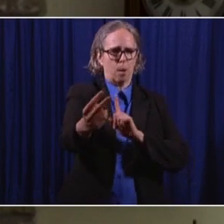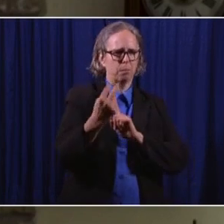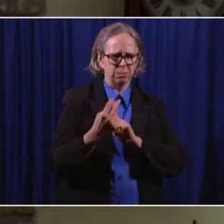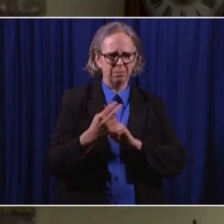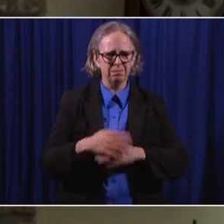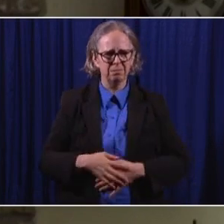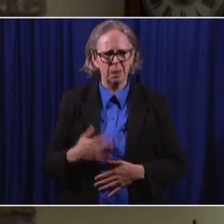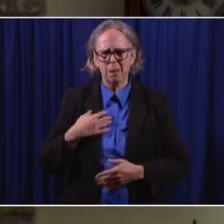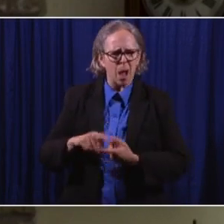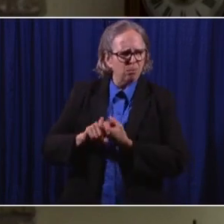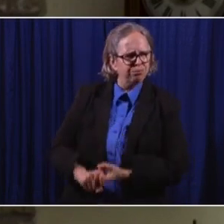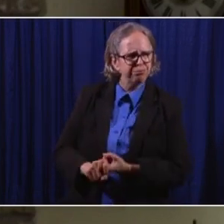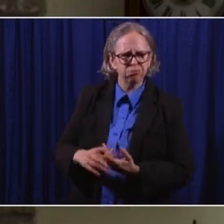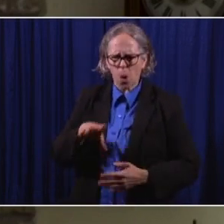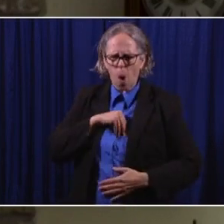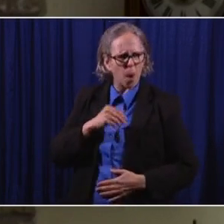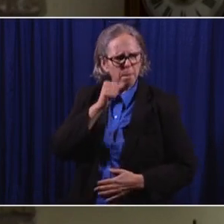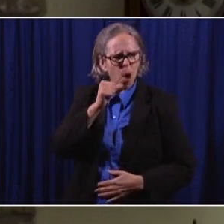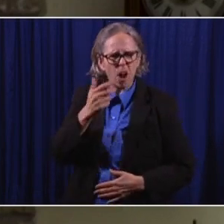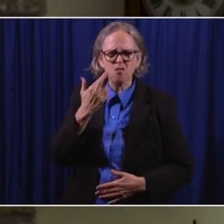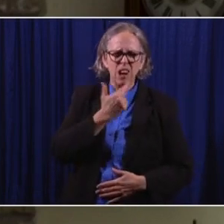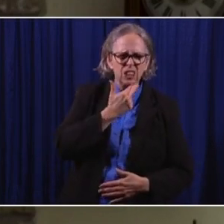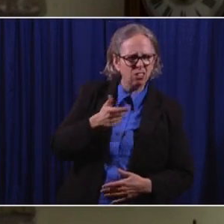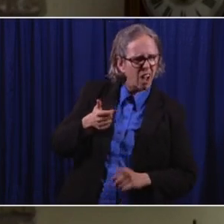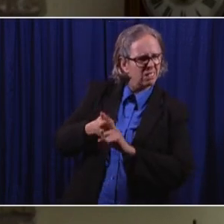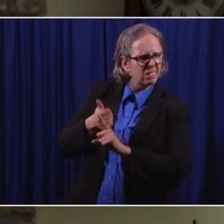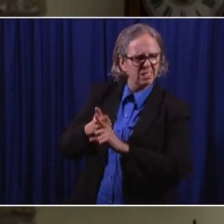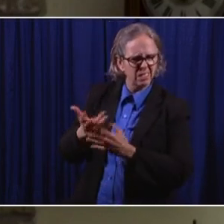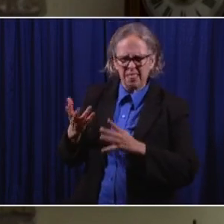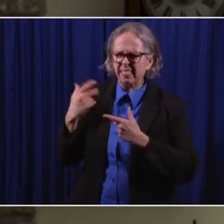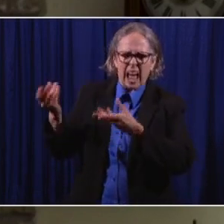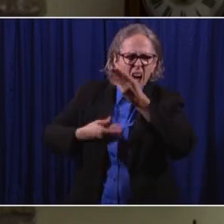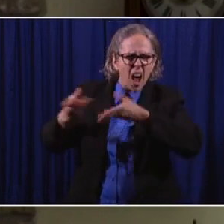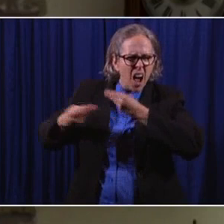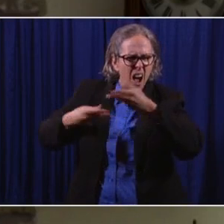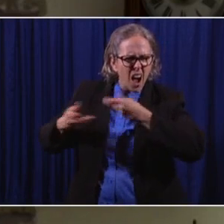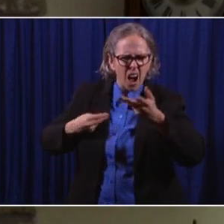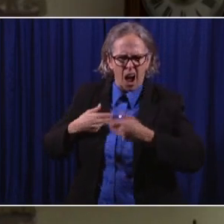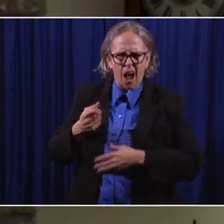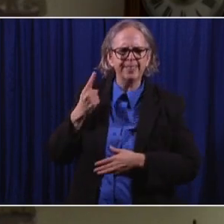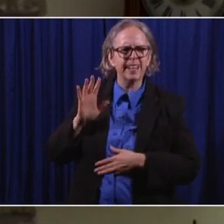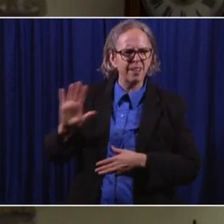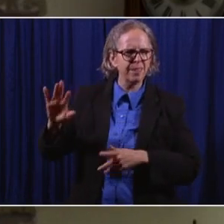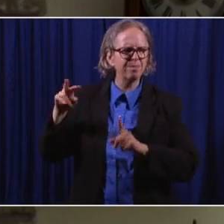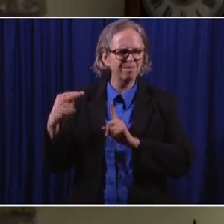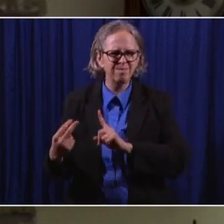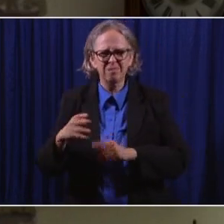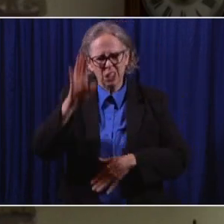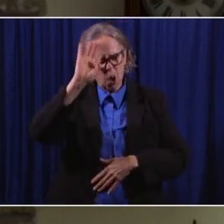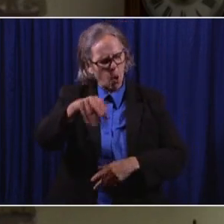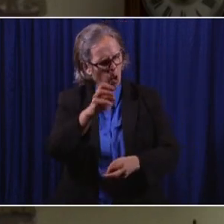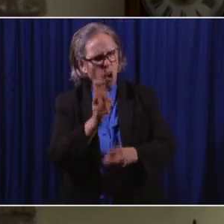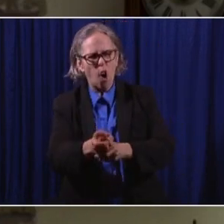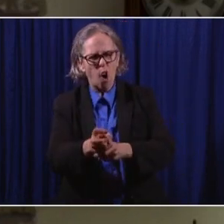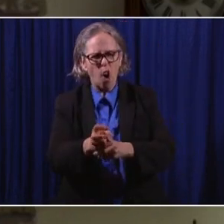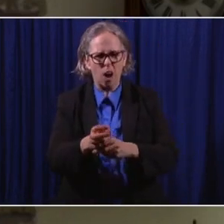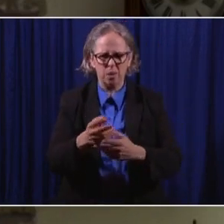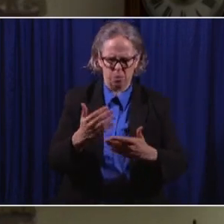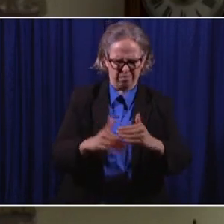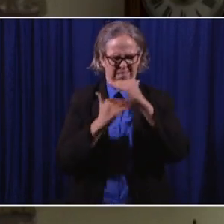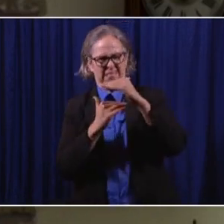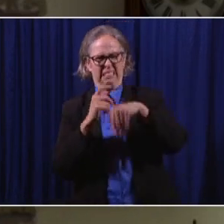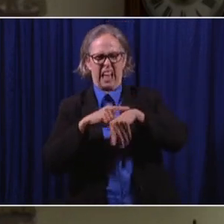bars, and I understand it. And so I know this is tough for them. let me point